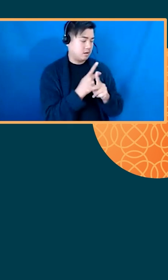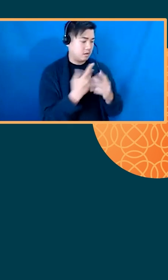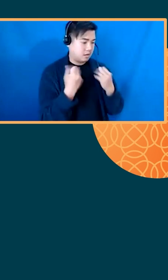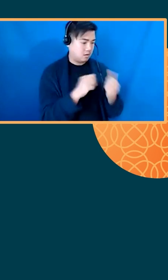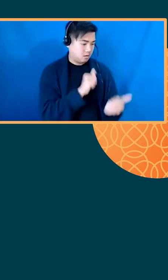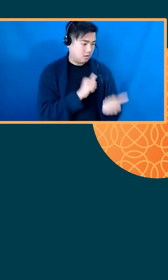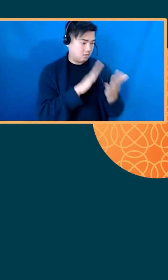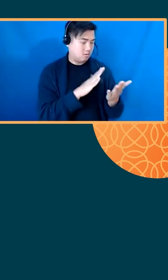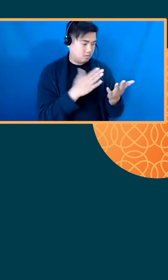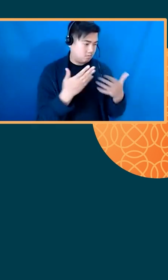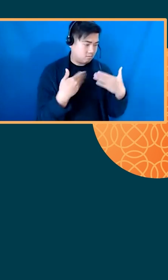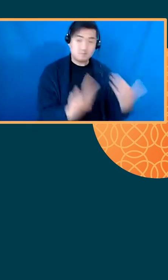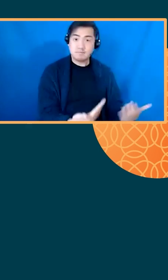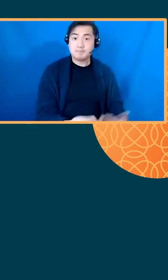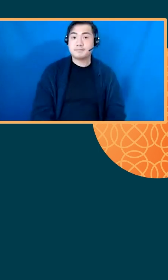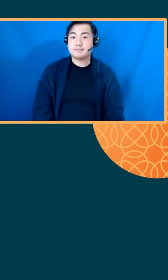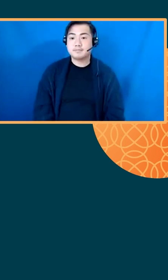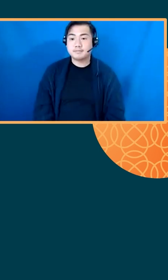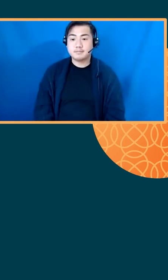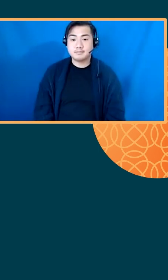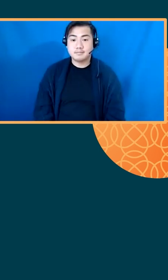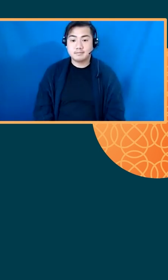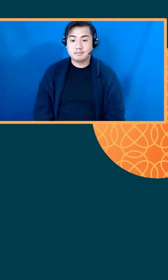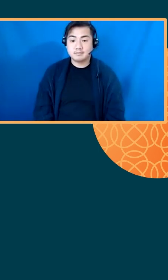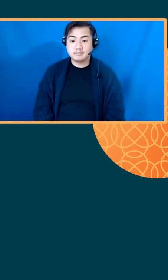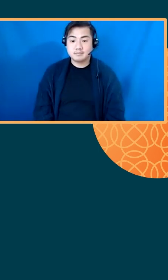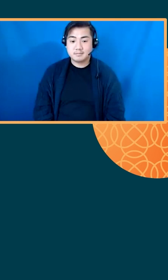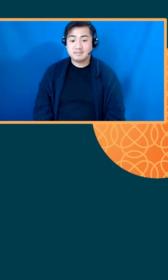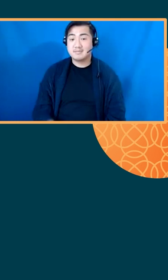Aparna, can you finish us off today with,